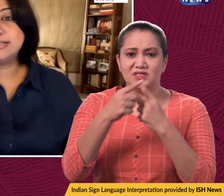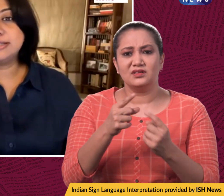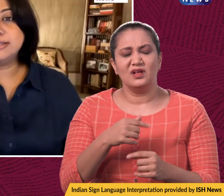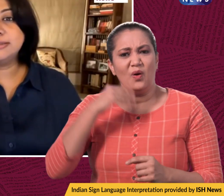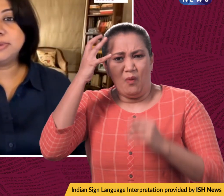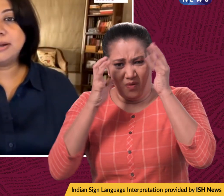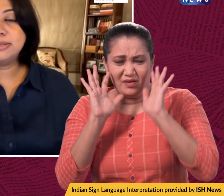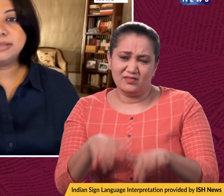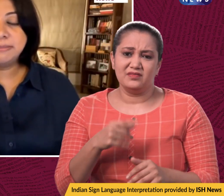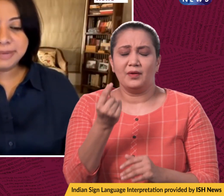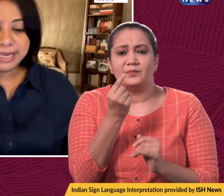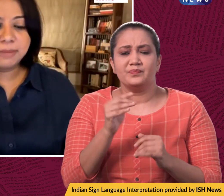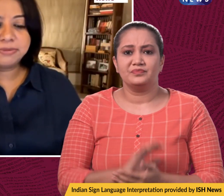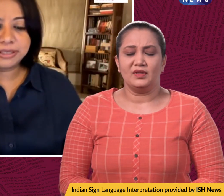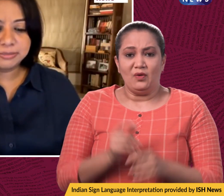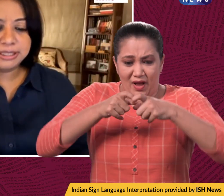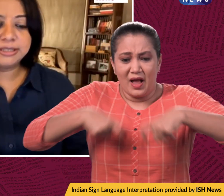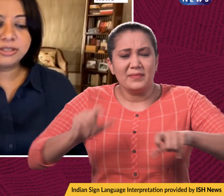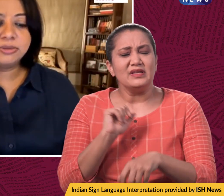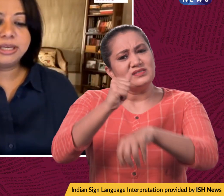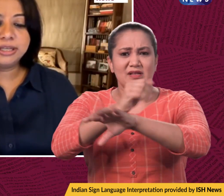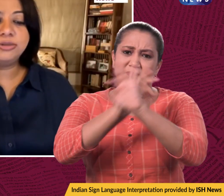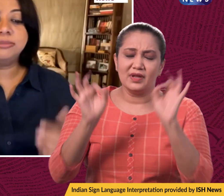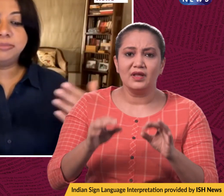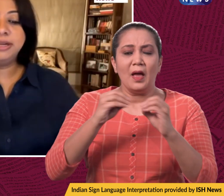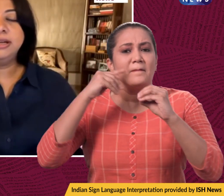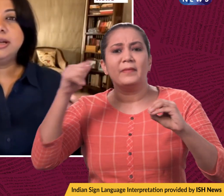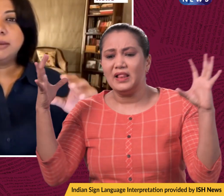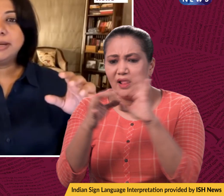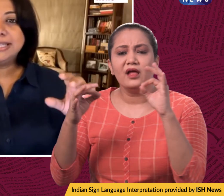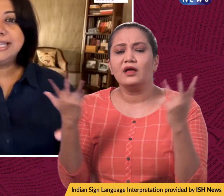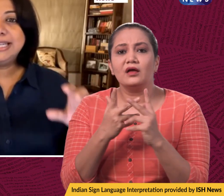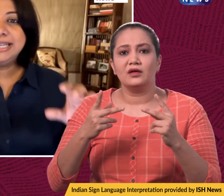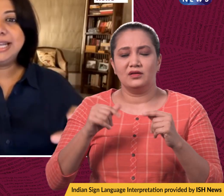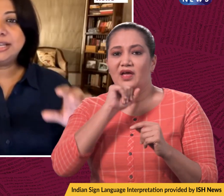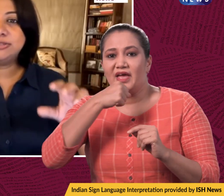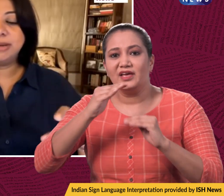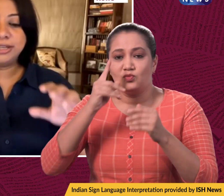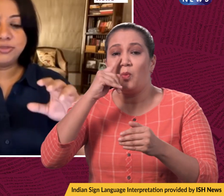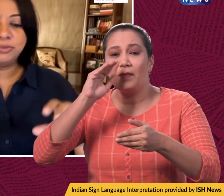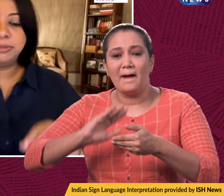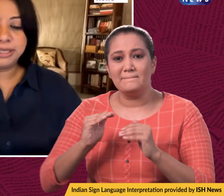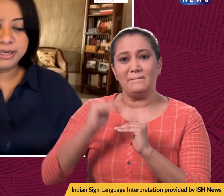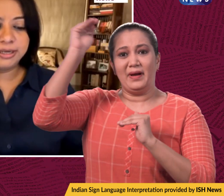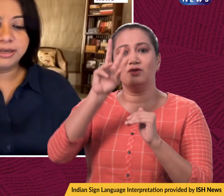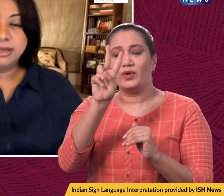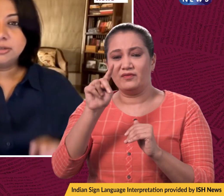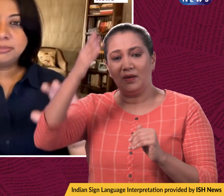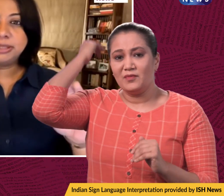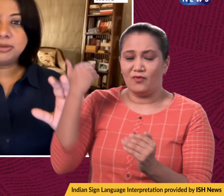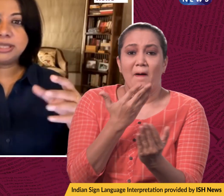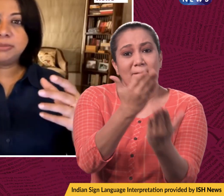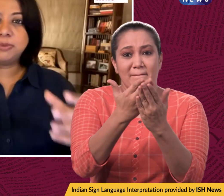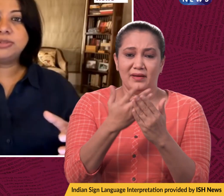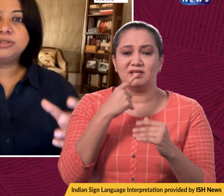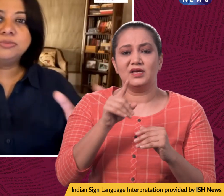raised concerns about the makeup of the committee that's looking into the bill about the legal age of marriage for women in India. Remember,